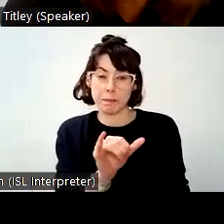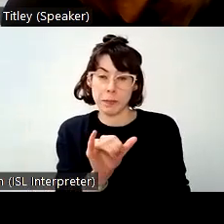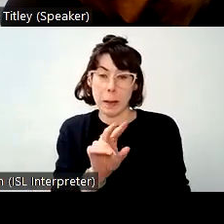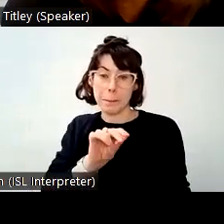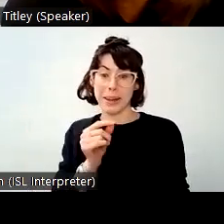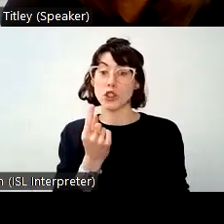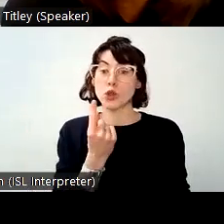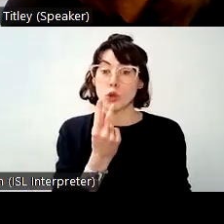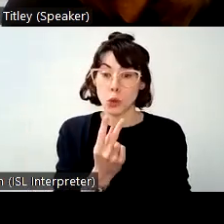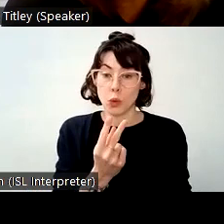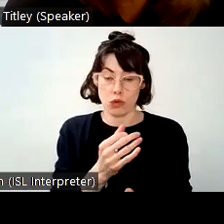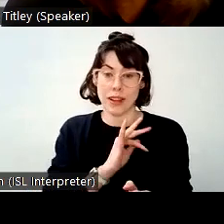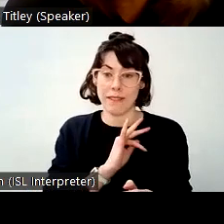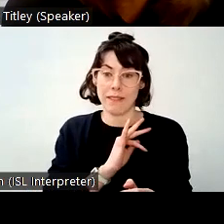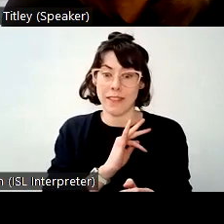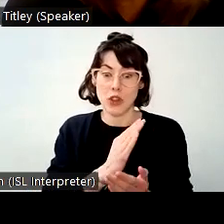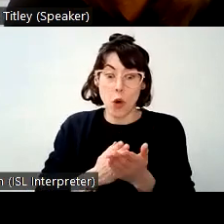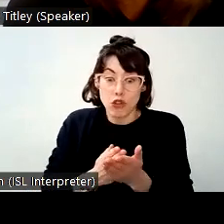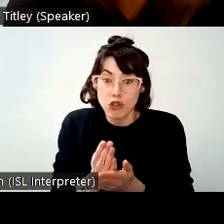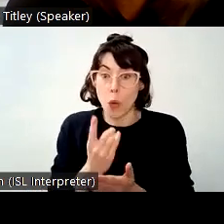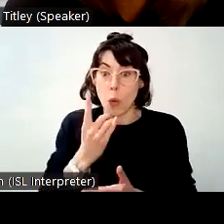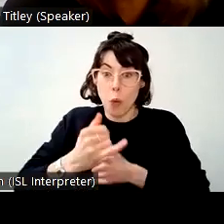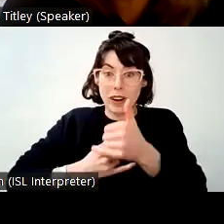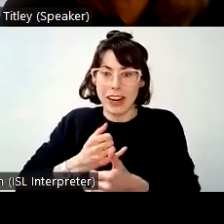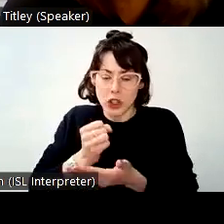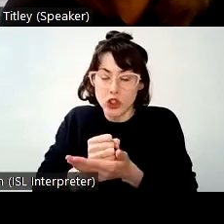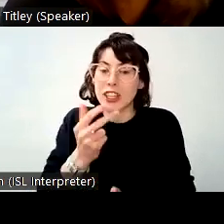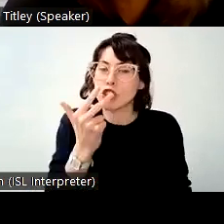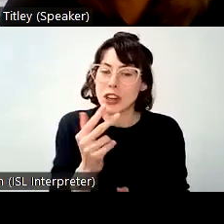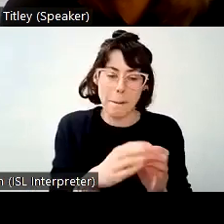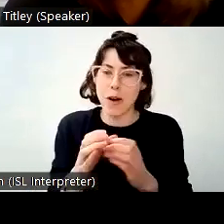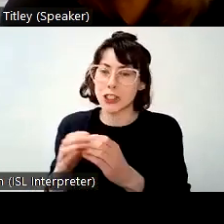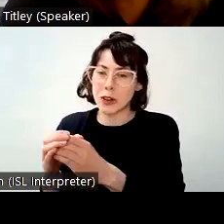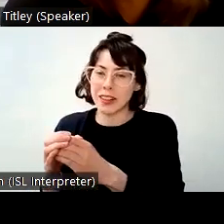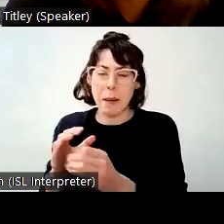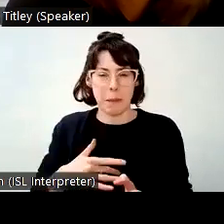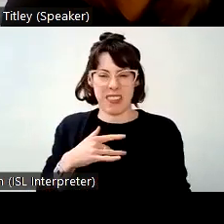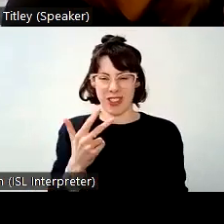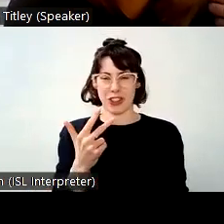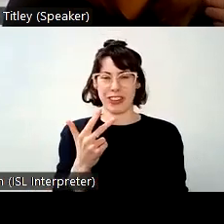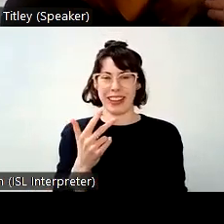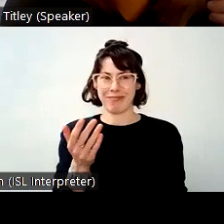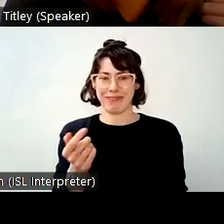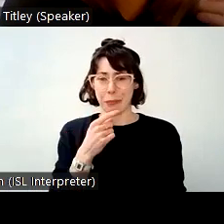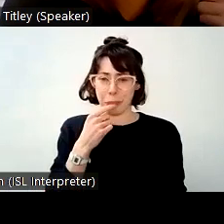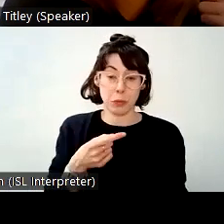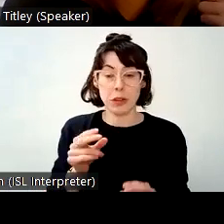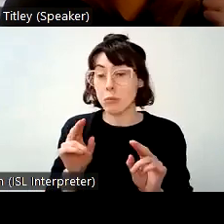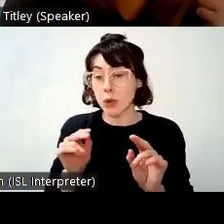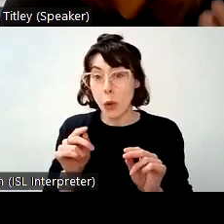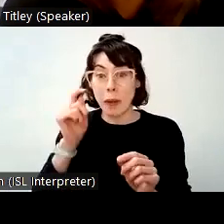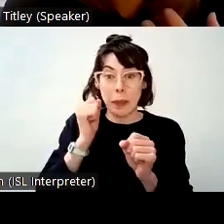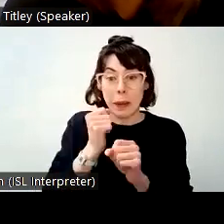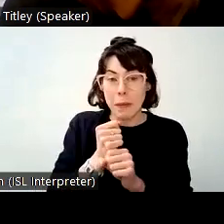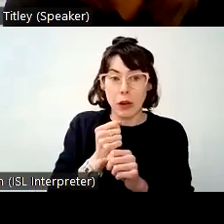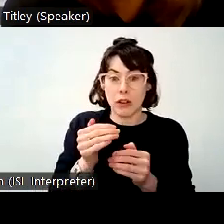modules over the course of the year. So it might not seem like a lot, but as you can imagine, coming up to assessment time, or like in the second semester when you'll be doing 2